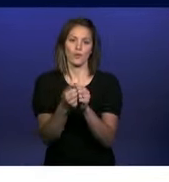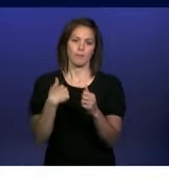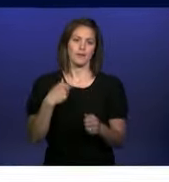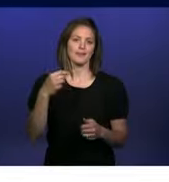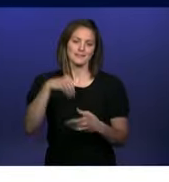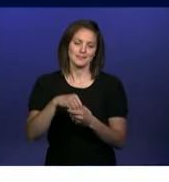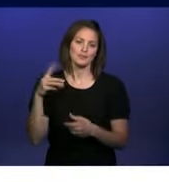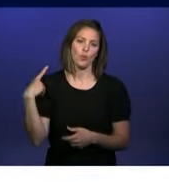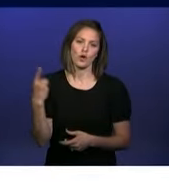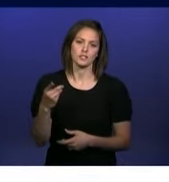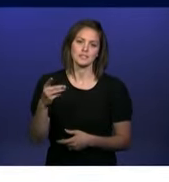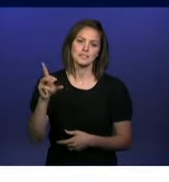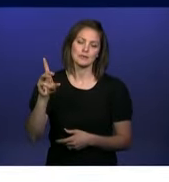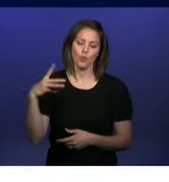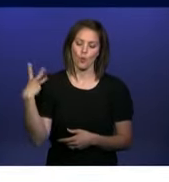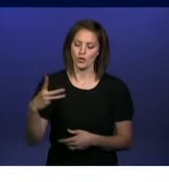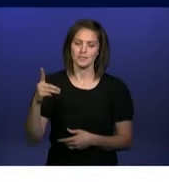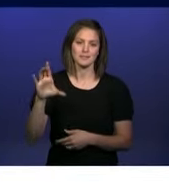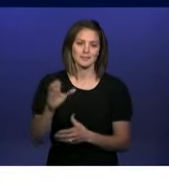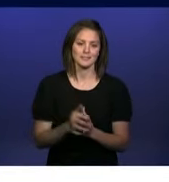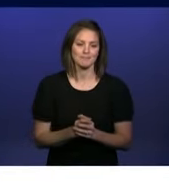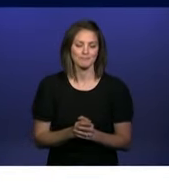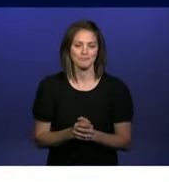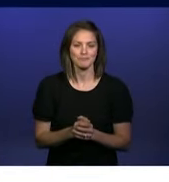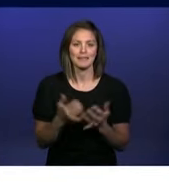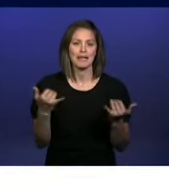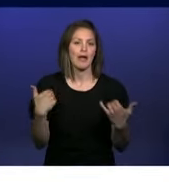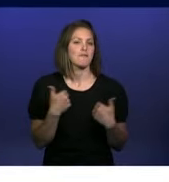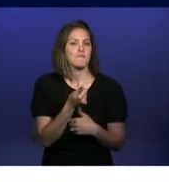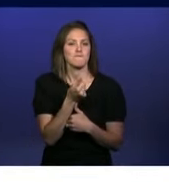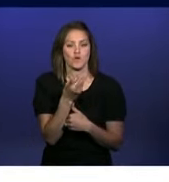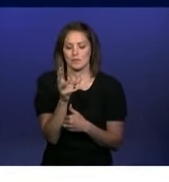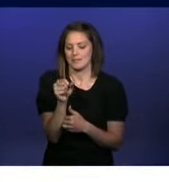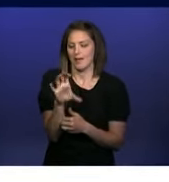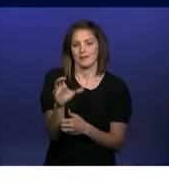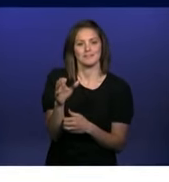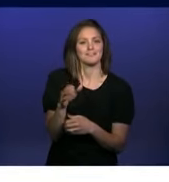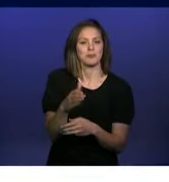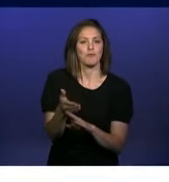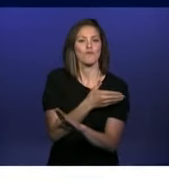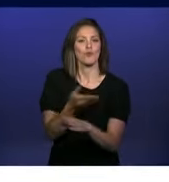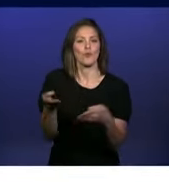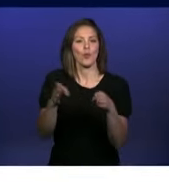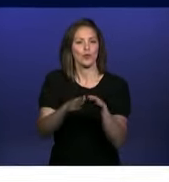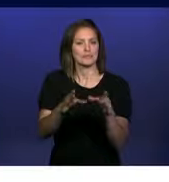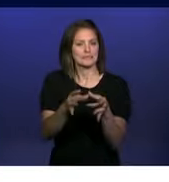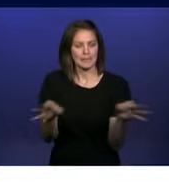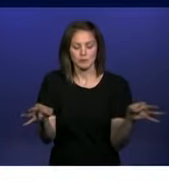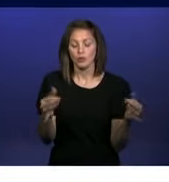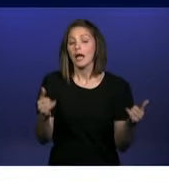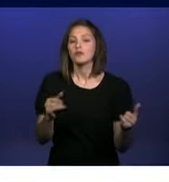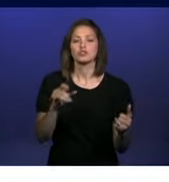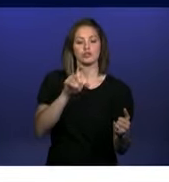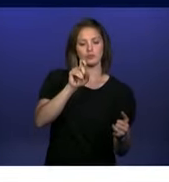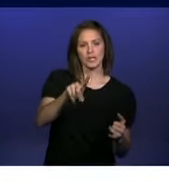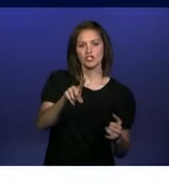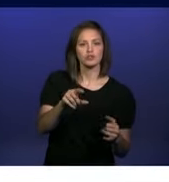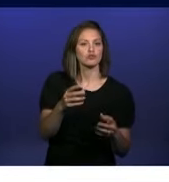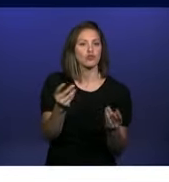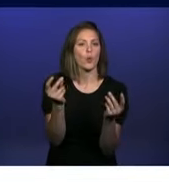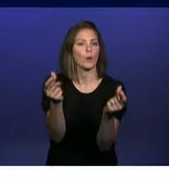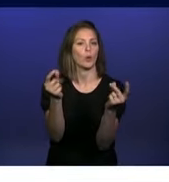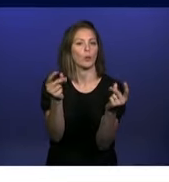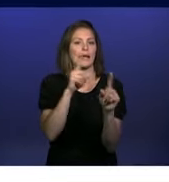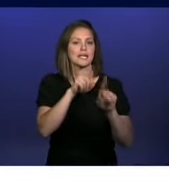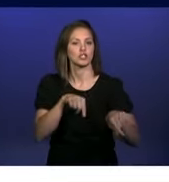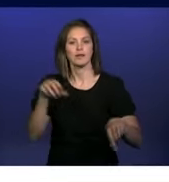30 seconds left before we get to closing statements, so we're just going to do a quick rapid fire round. This would be a quick answer, yes or no. First one